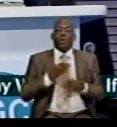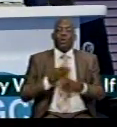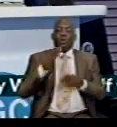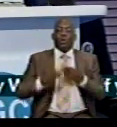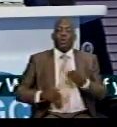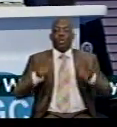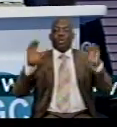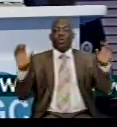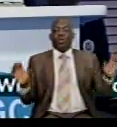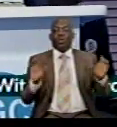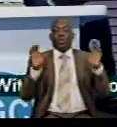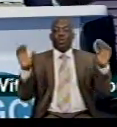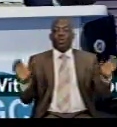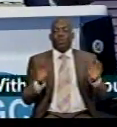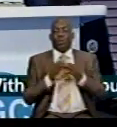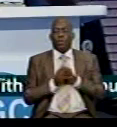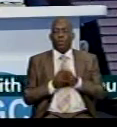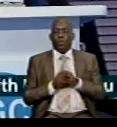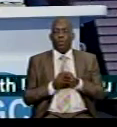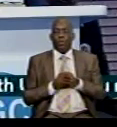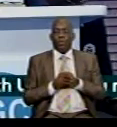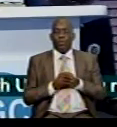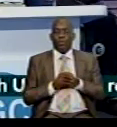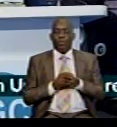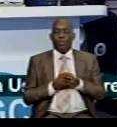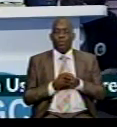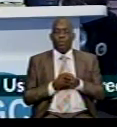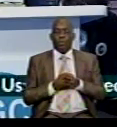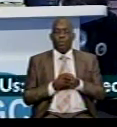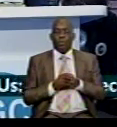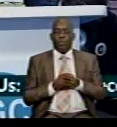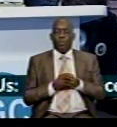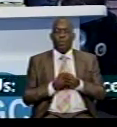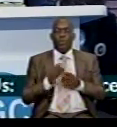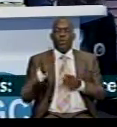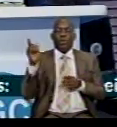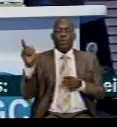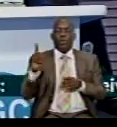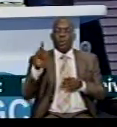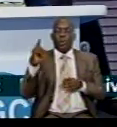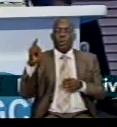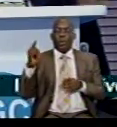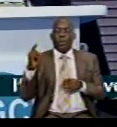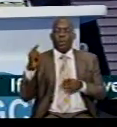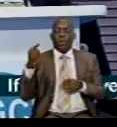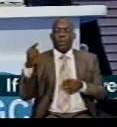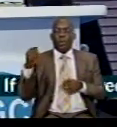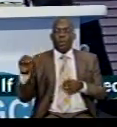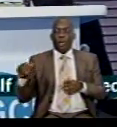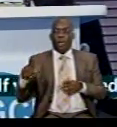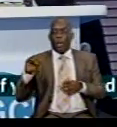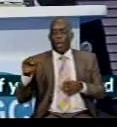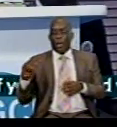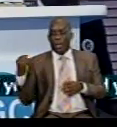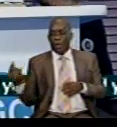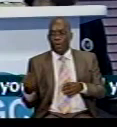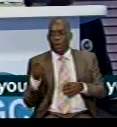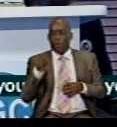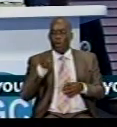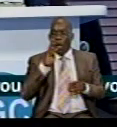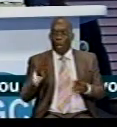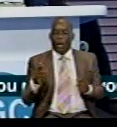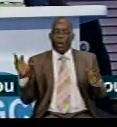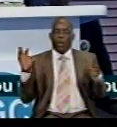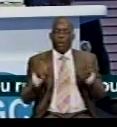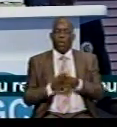miracle. Okay. No need to wherever you are connected, please just join us. The man of God said, you are